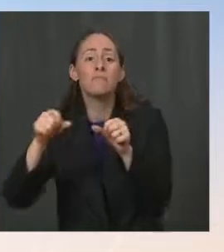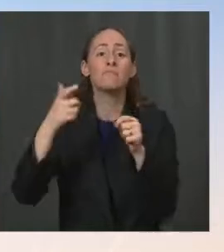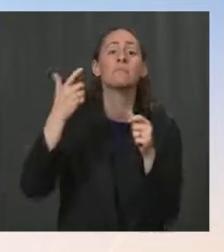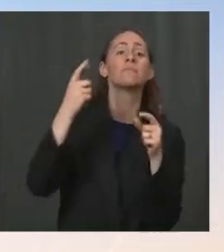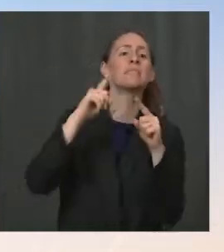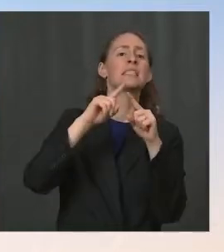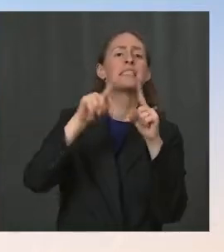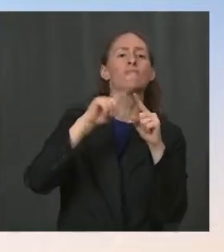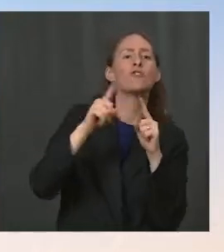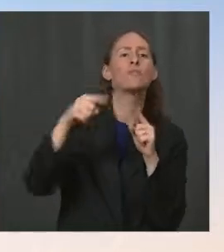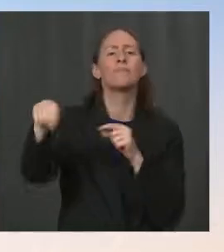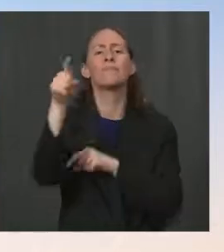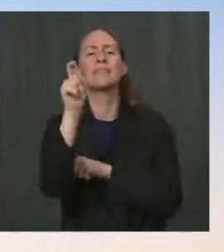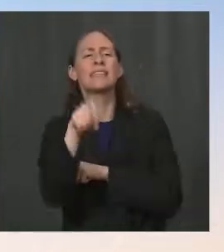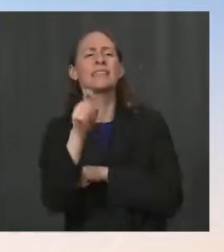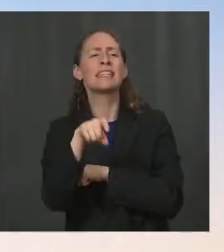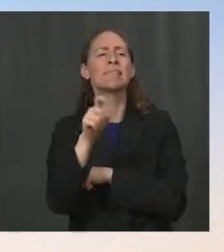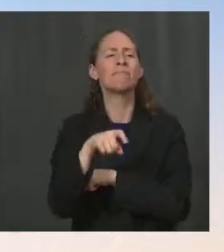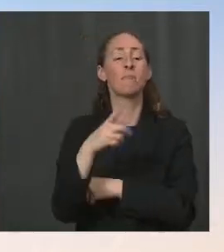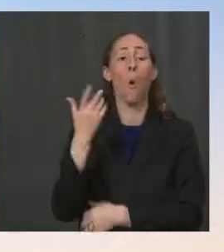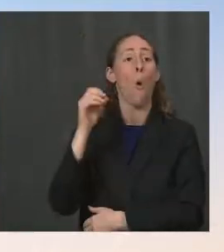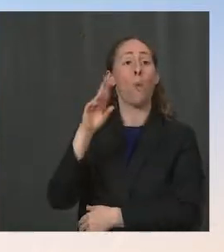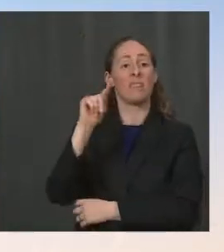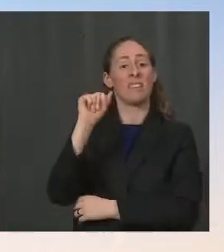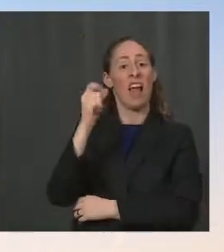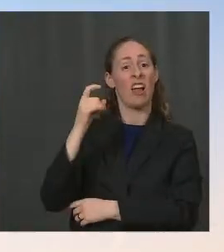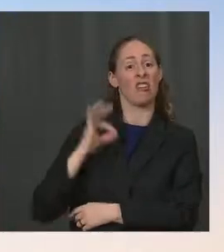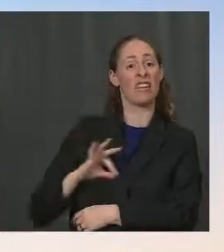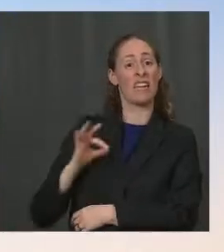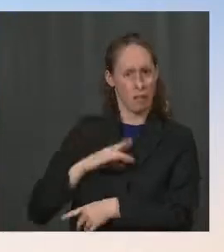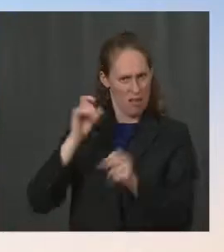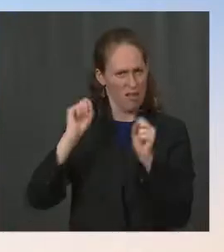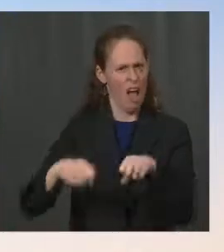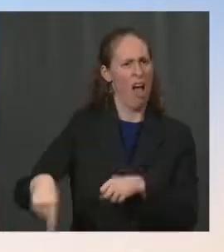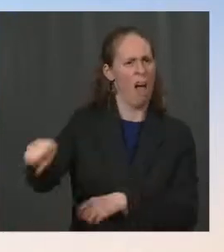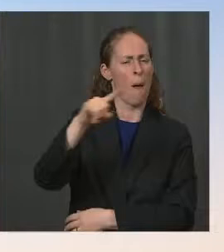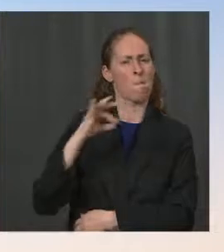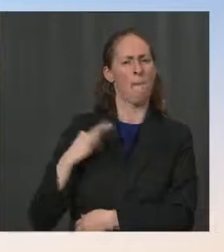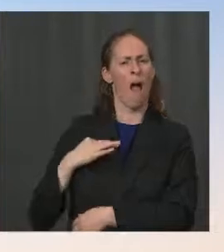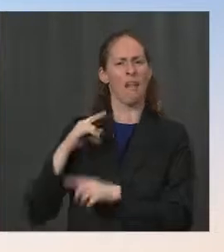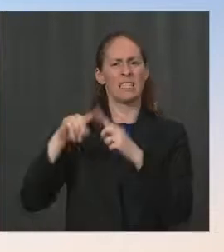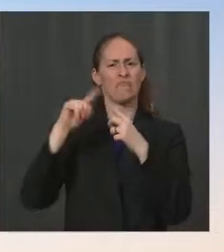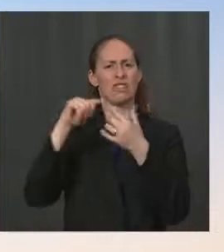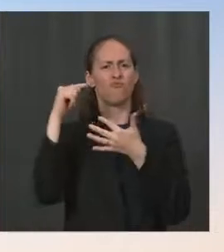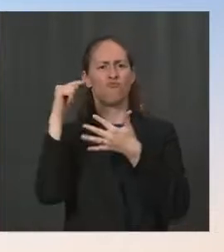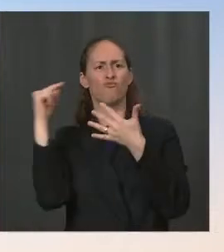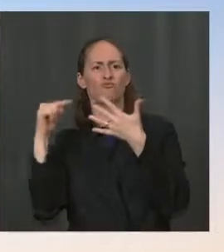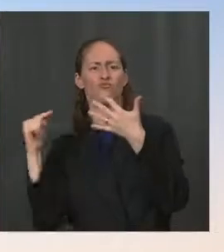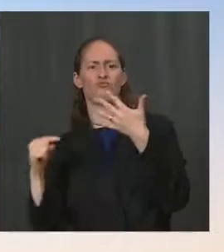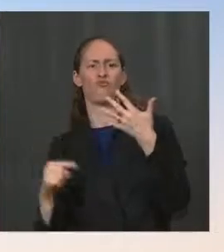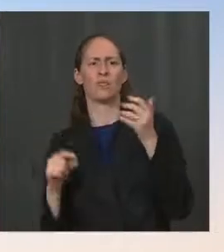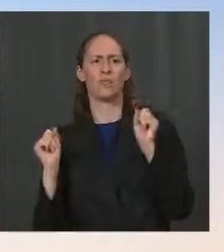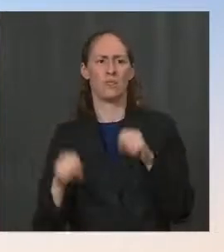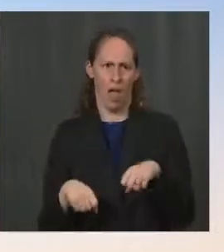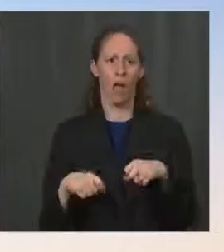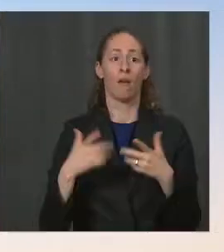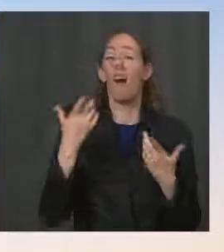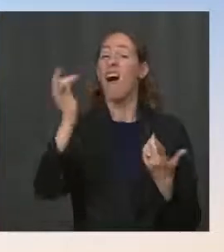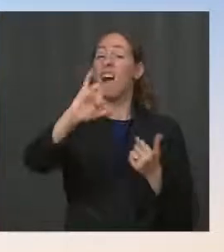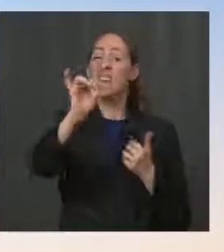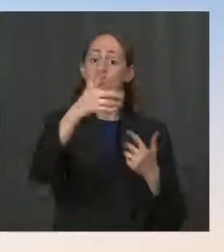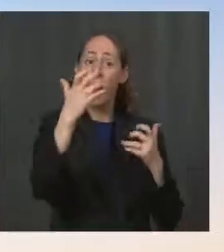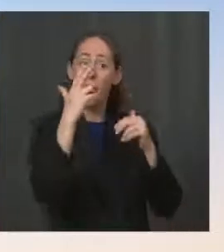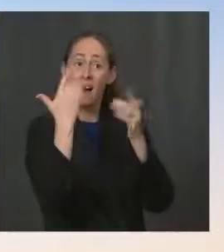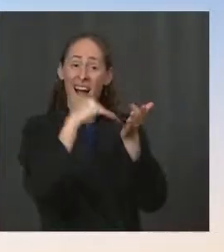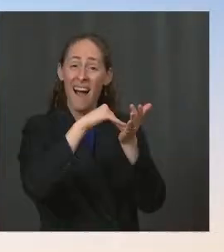credit, and increasing access to the capital magnet fund. This will boost the supply of manufactured housing and 2-4 unit properties by